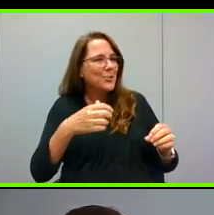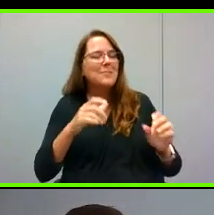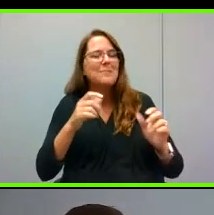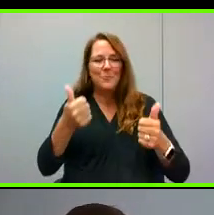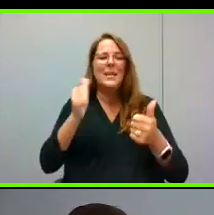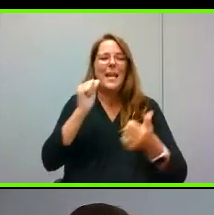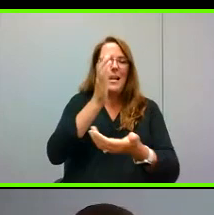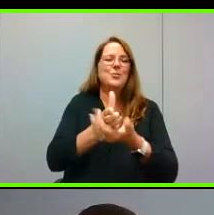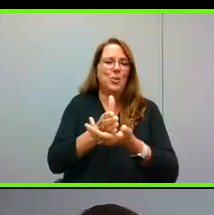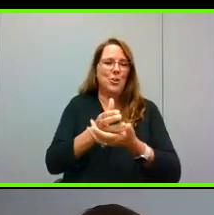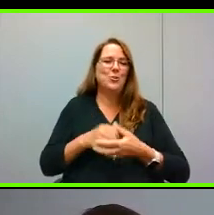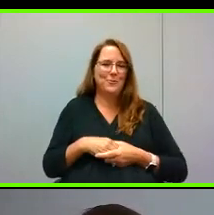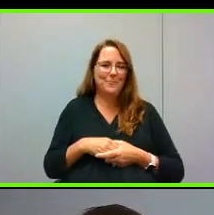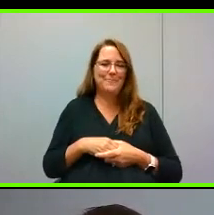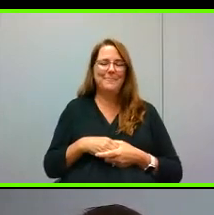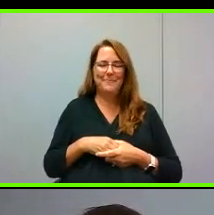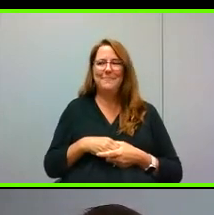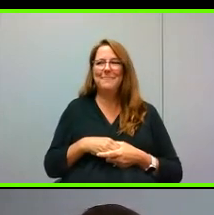can adjourn.